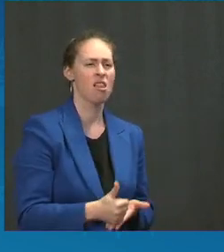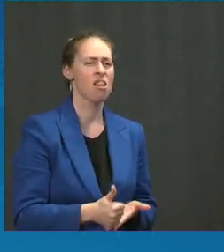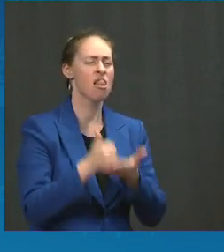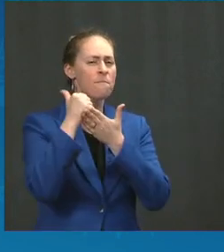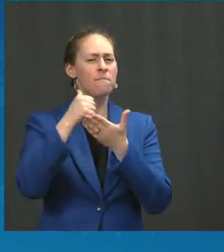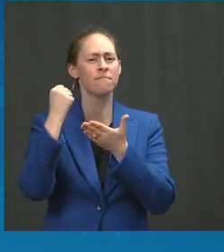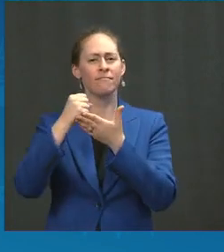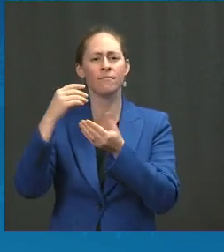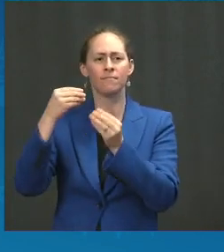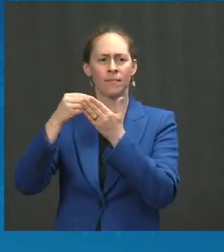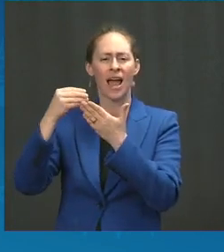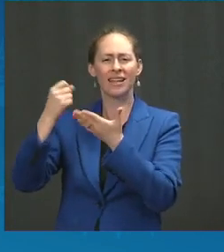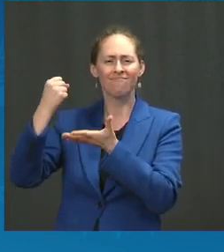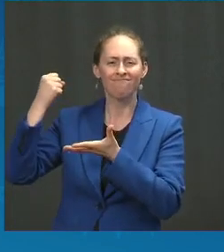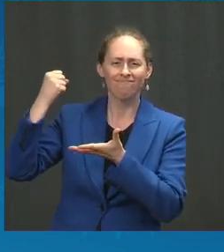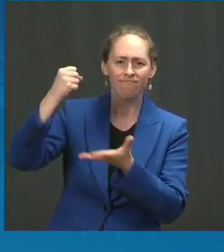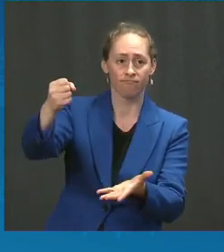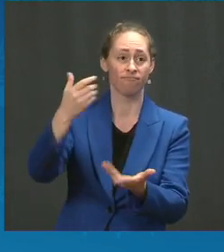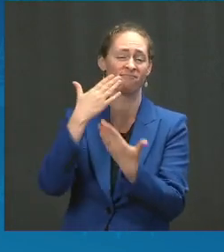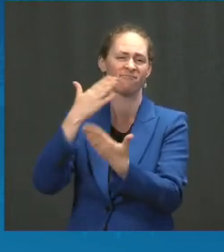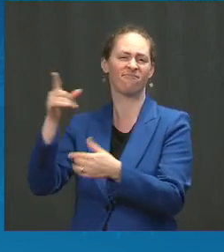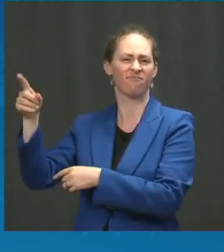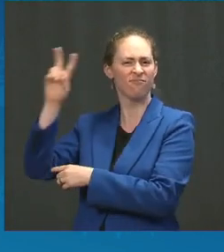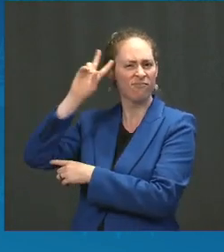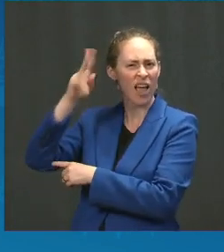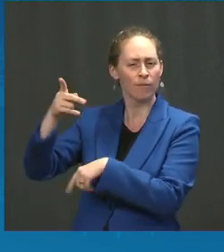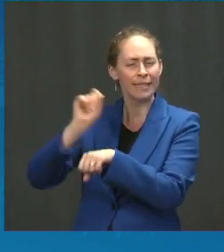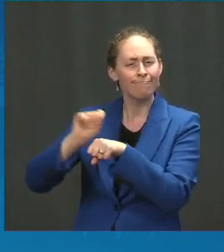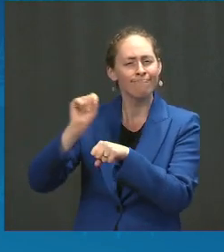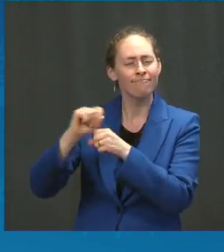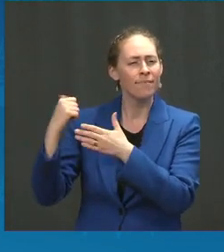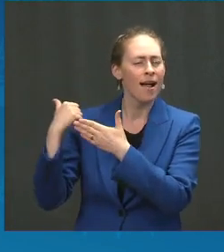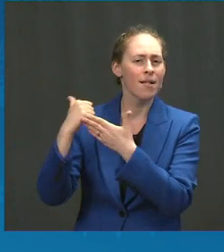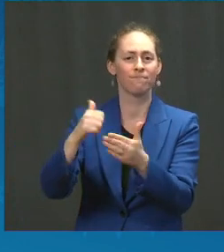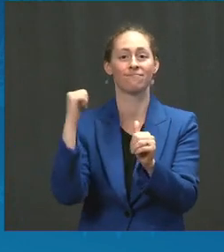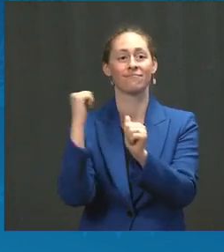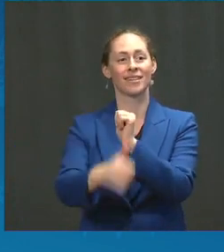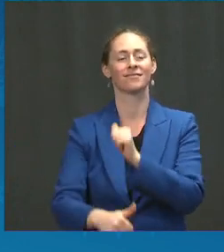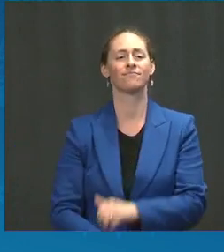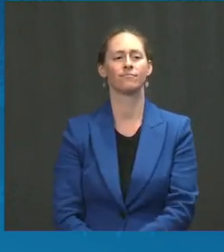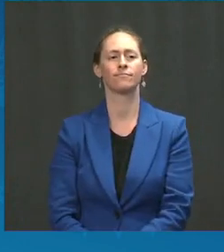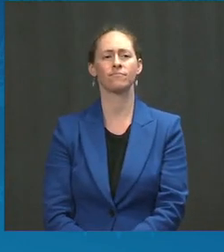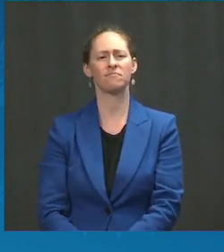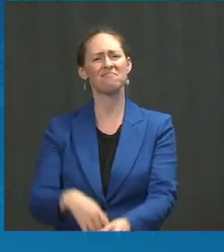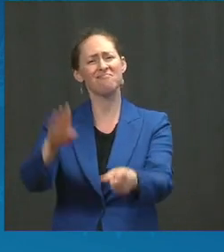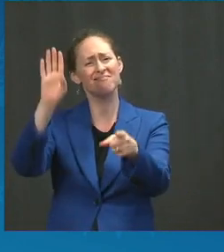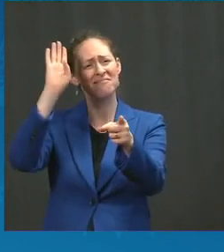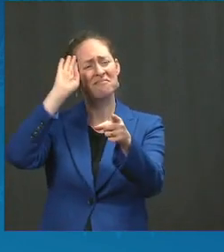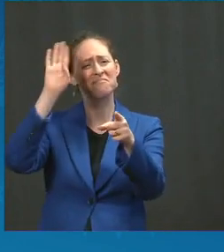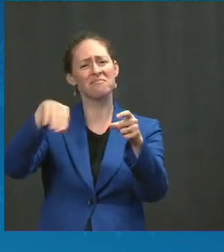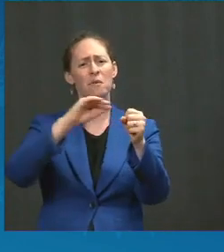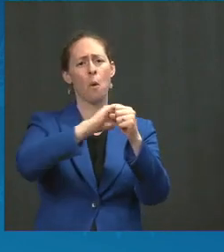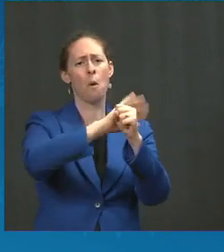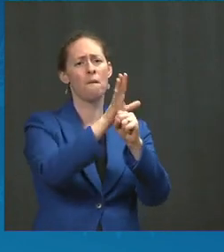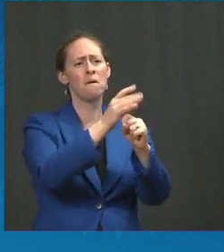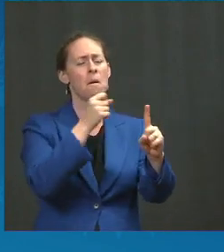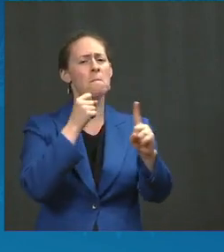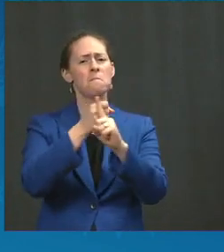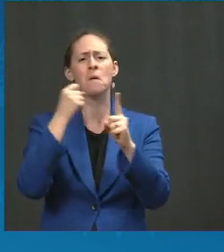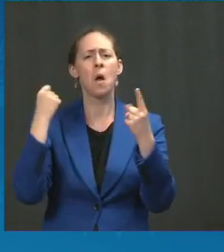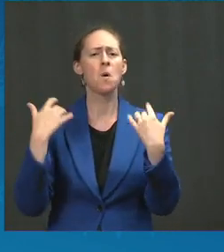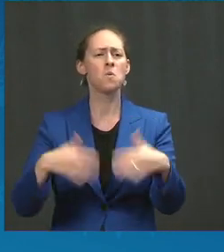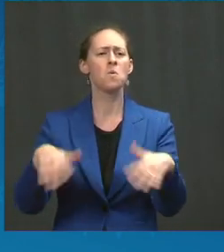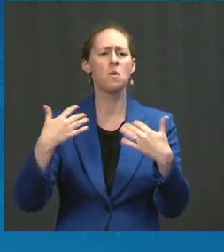get passed. At the same time, with the impact of COVID-19 still weighing heavily, many of our small businesses continue